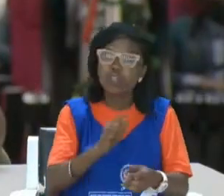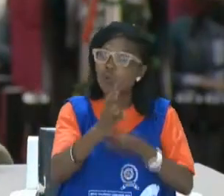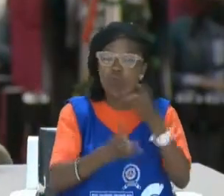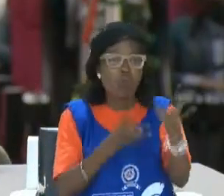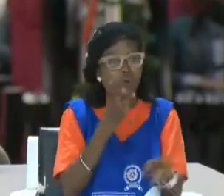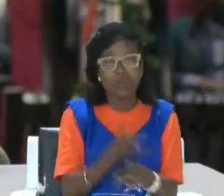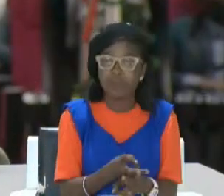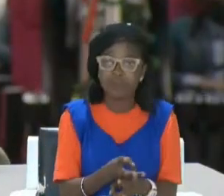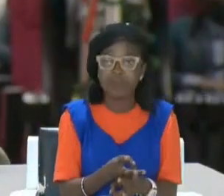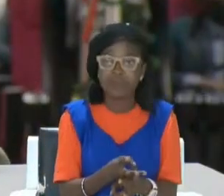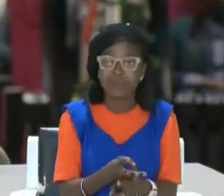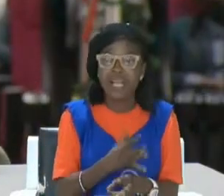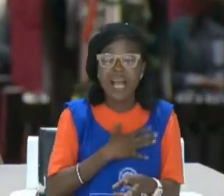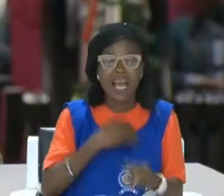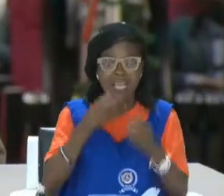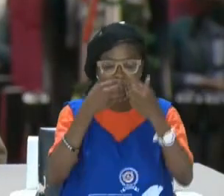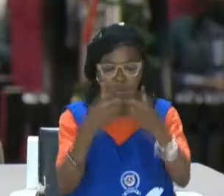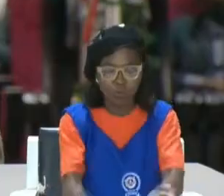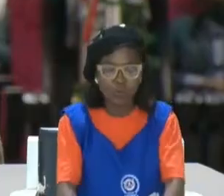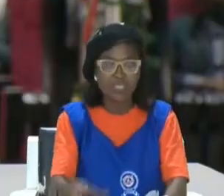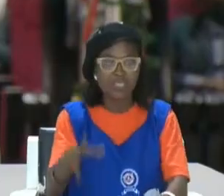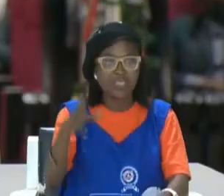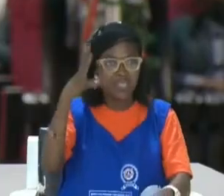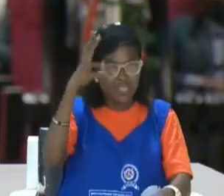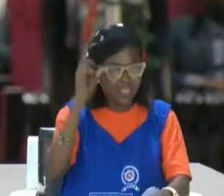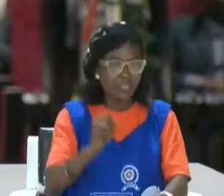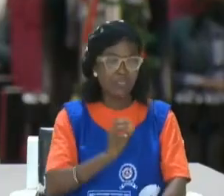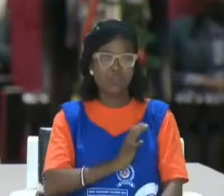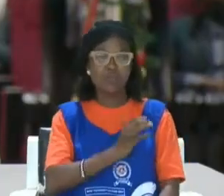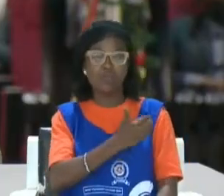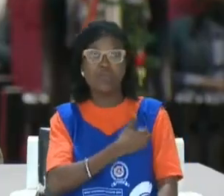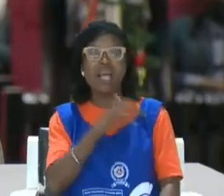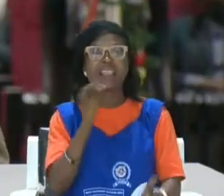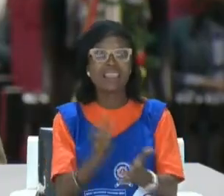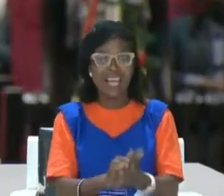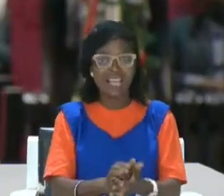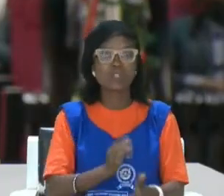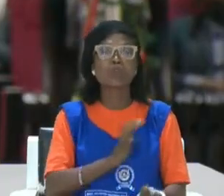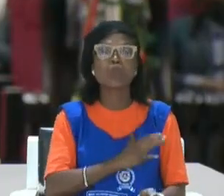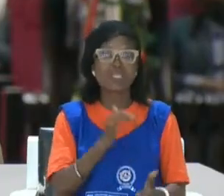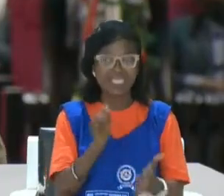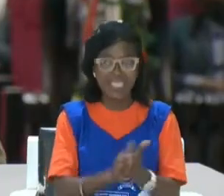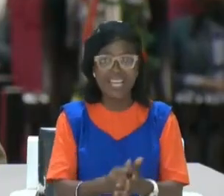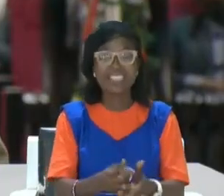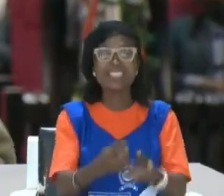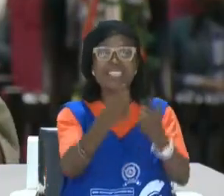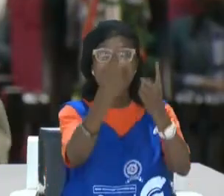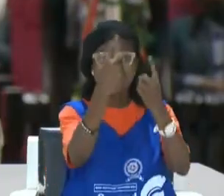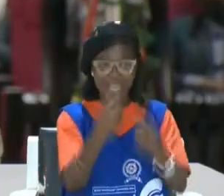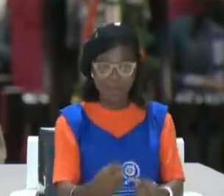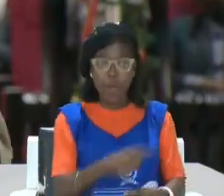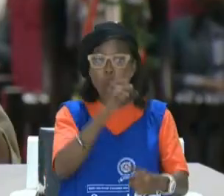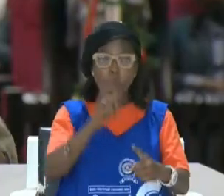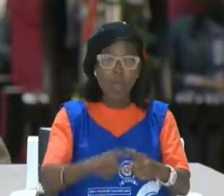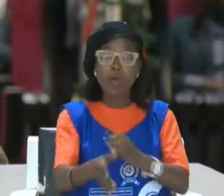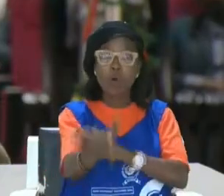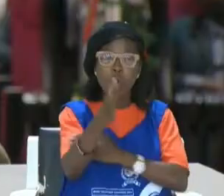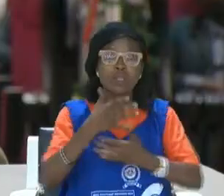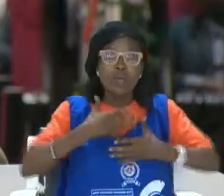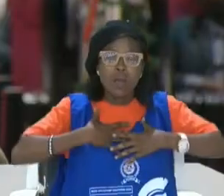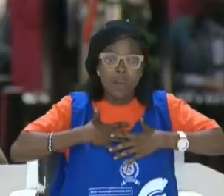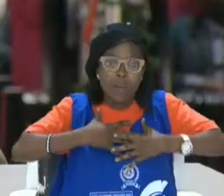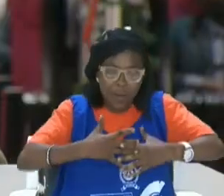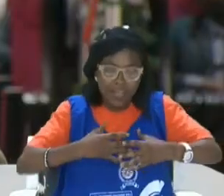soul? That soul that came when God breathed